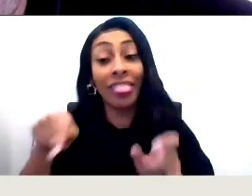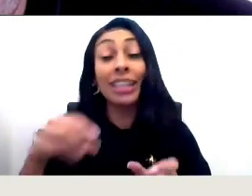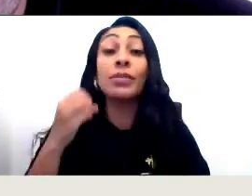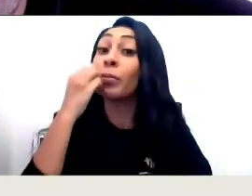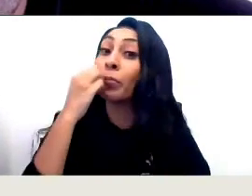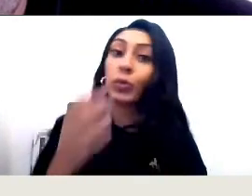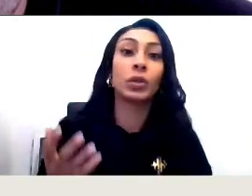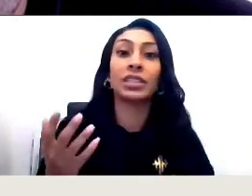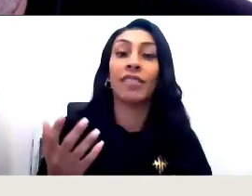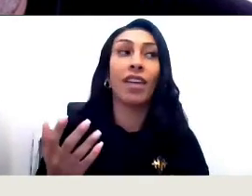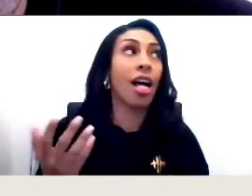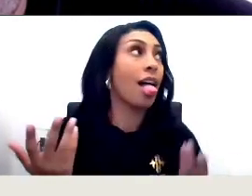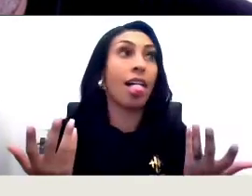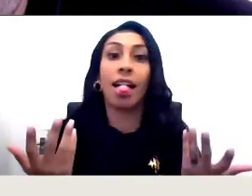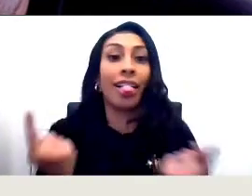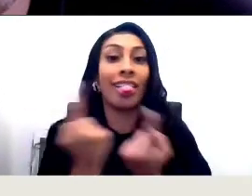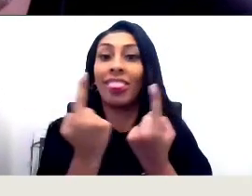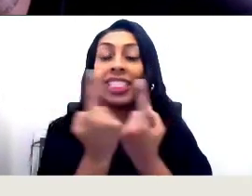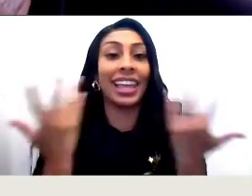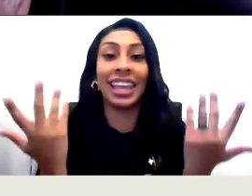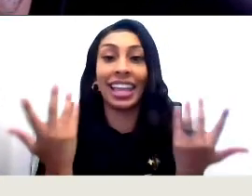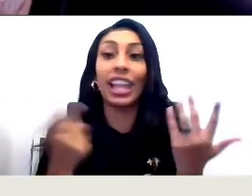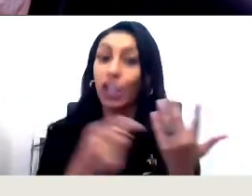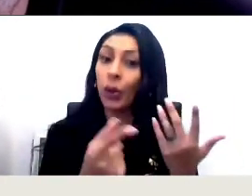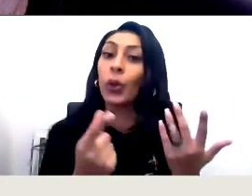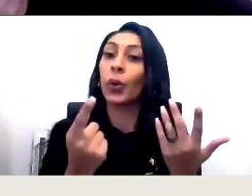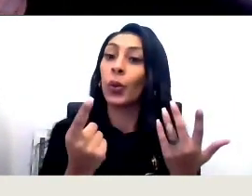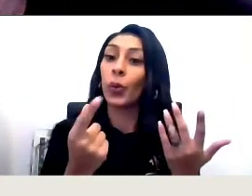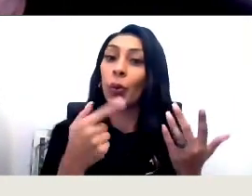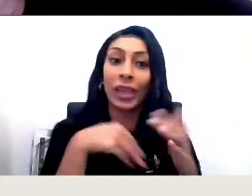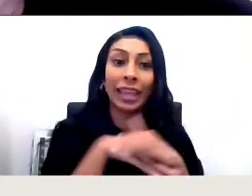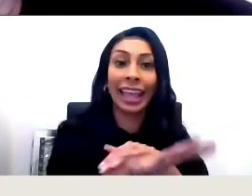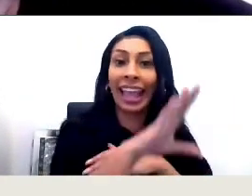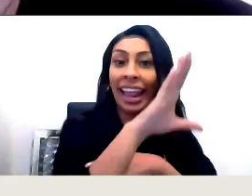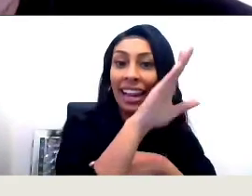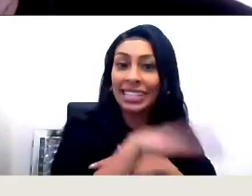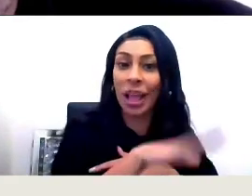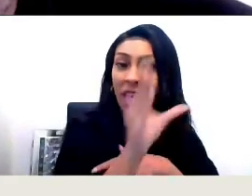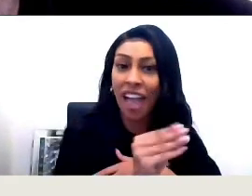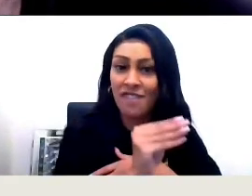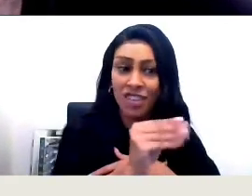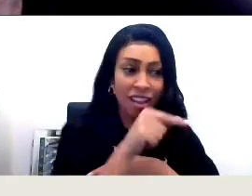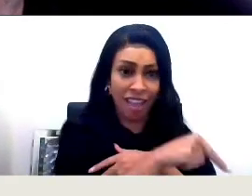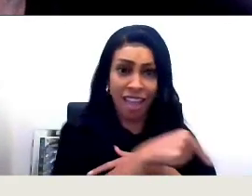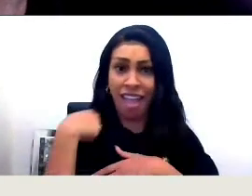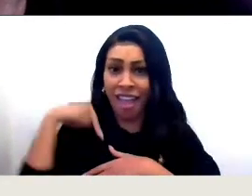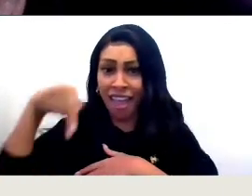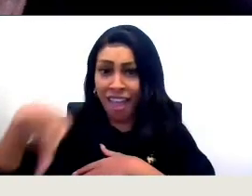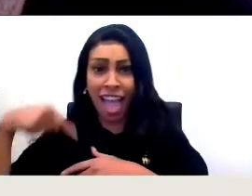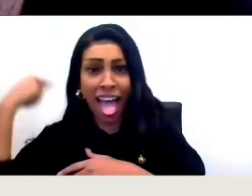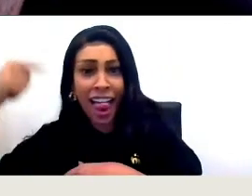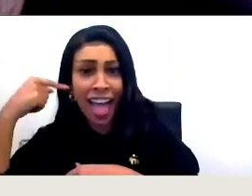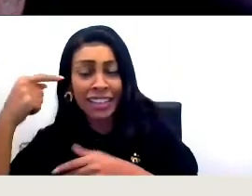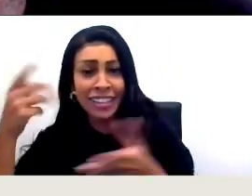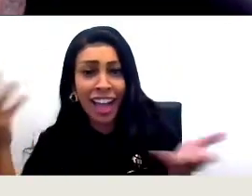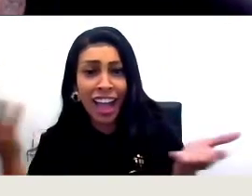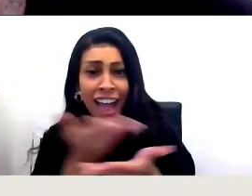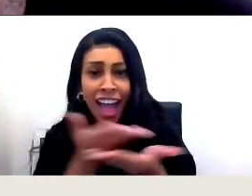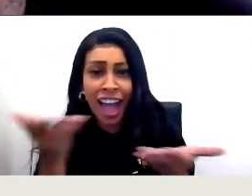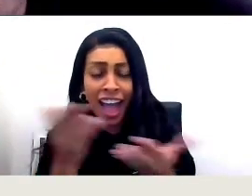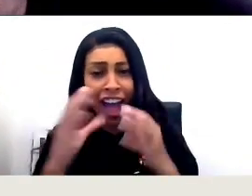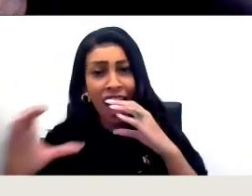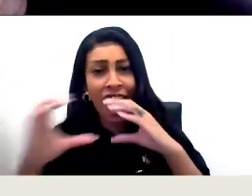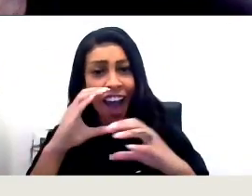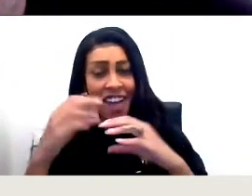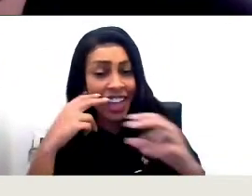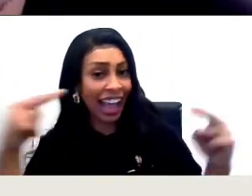beautiful, miraculous thing, that you could be in Joburg, I could be in London, and we can have this conversation in this way, and I